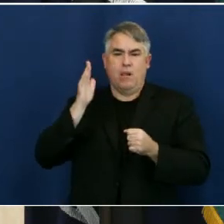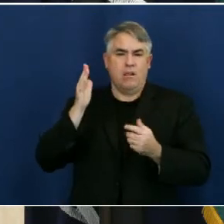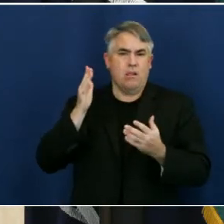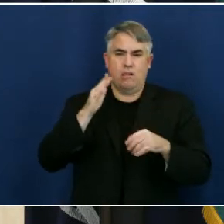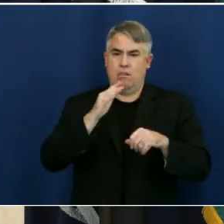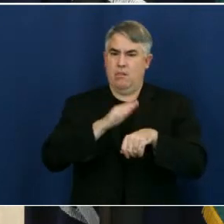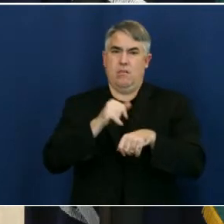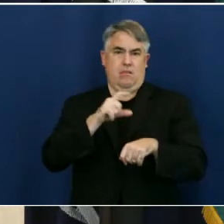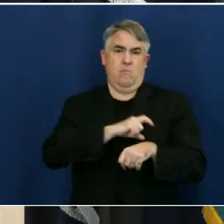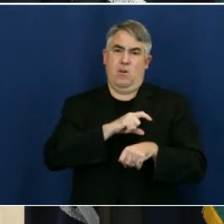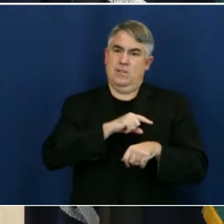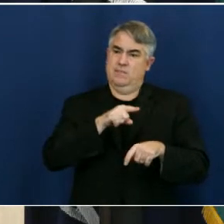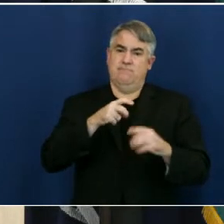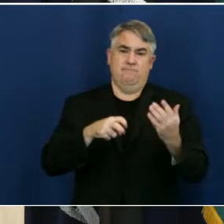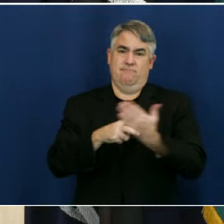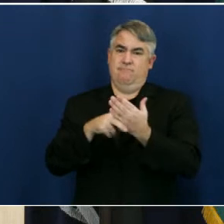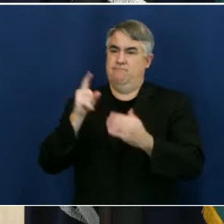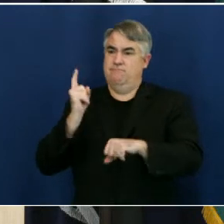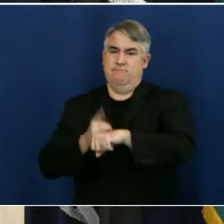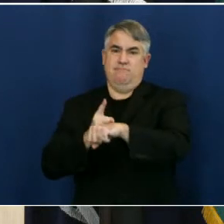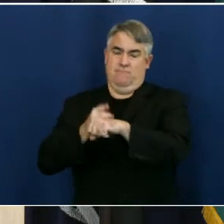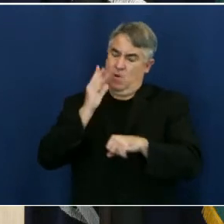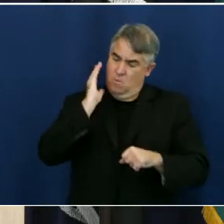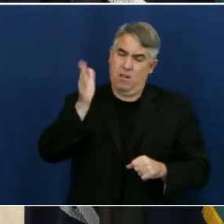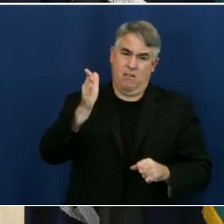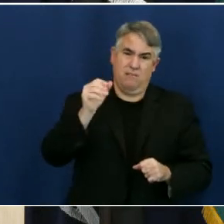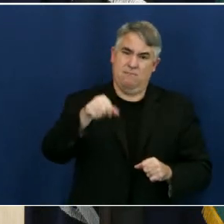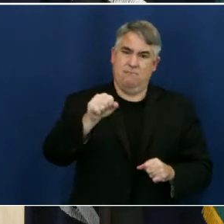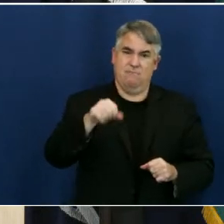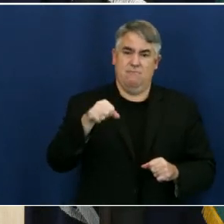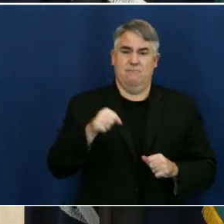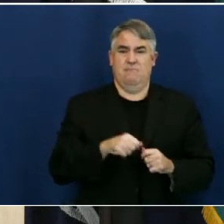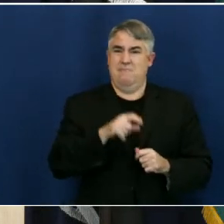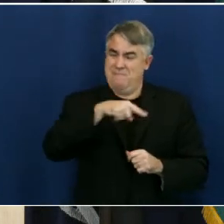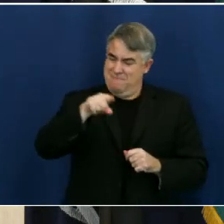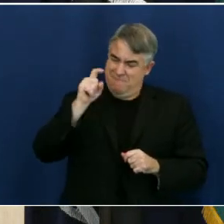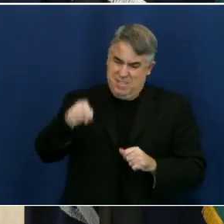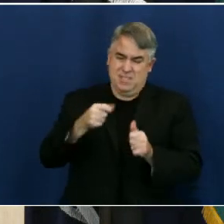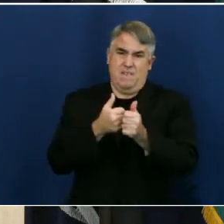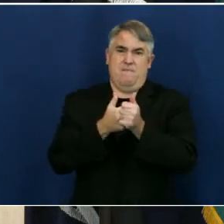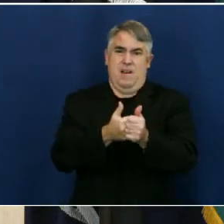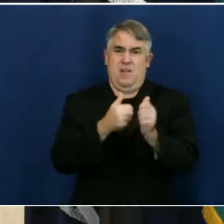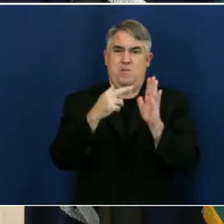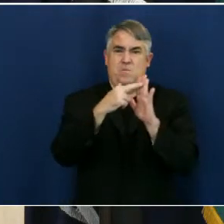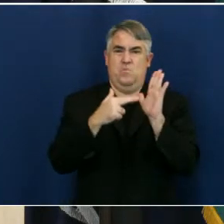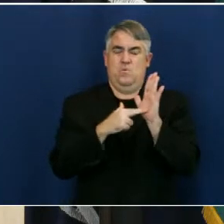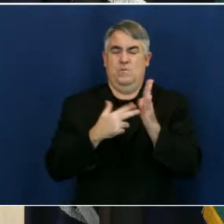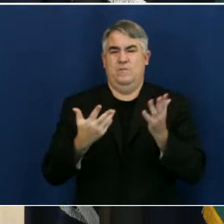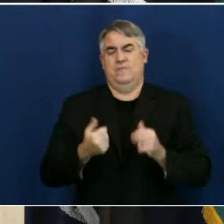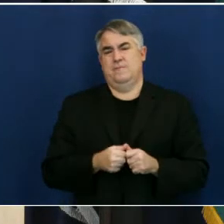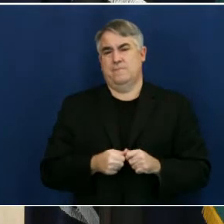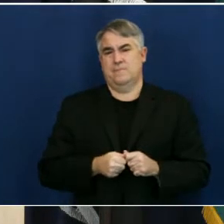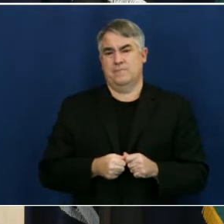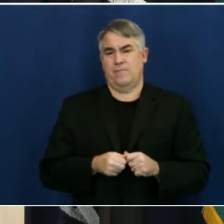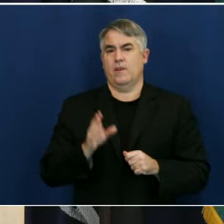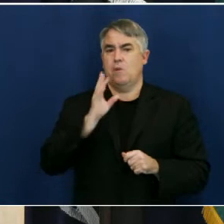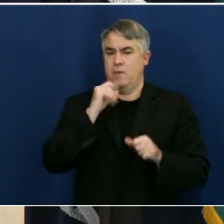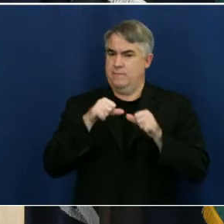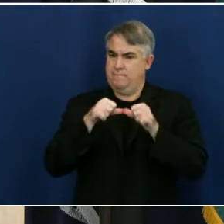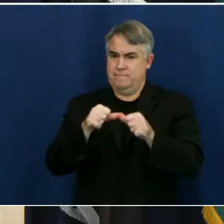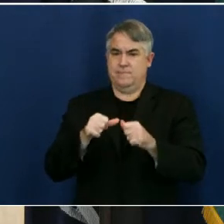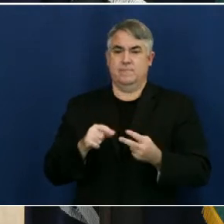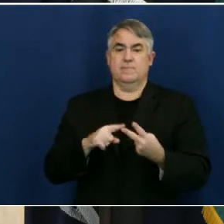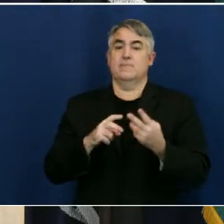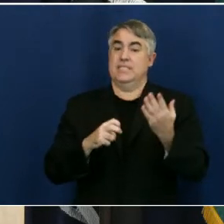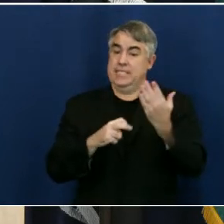now enforce what is allowable and what is acceptable within the purple tier. And so all of the enforcement actions will continue. They'll just be focused